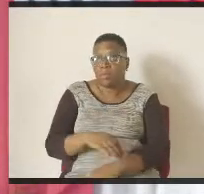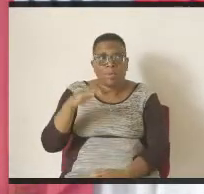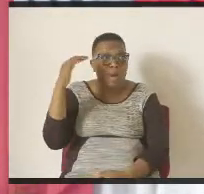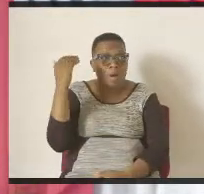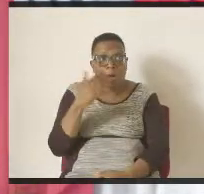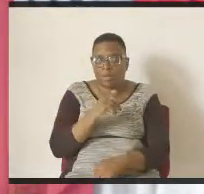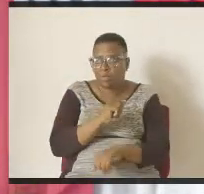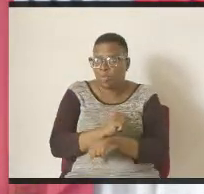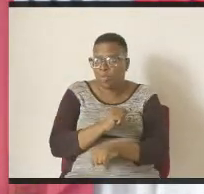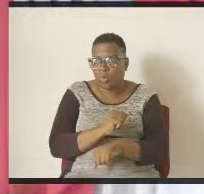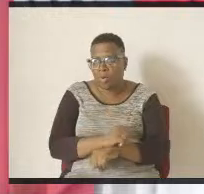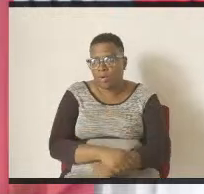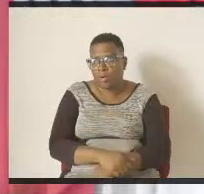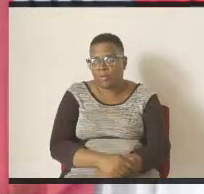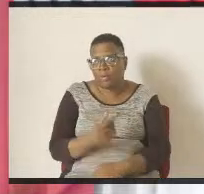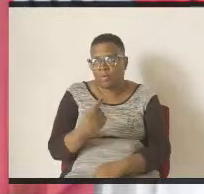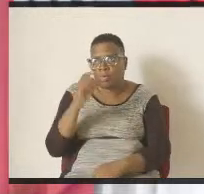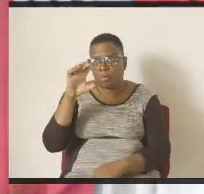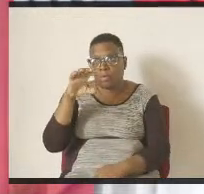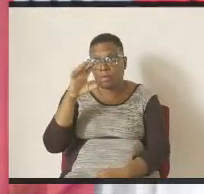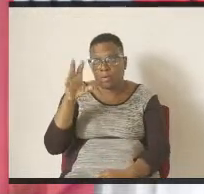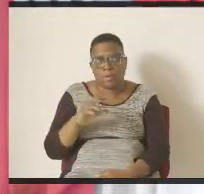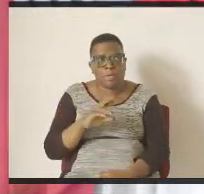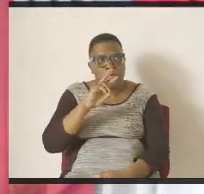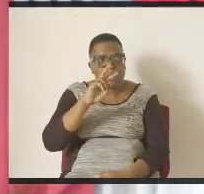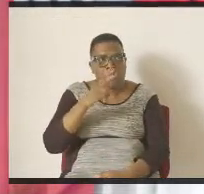2 Timothy 1, verses 11 and